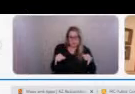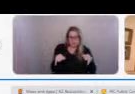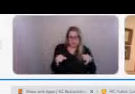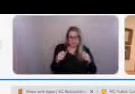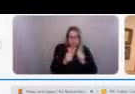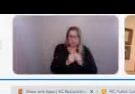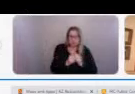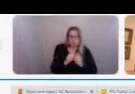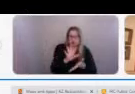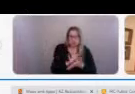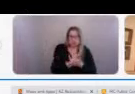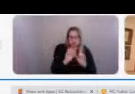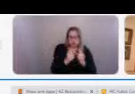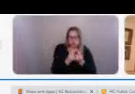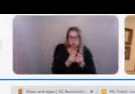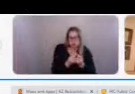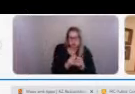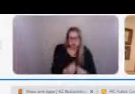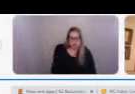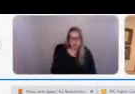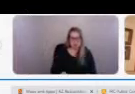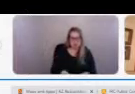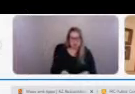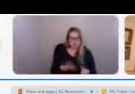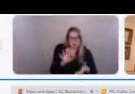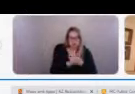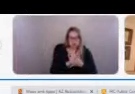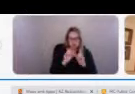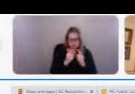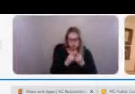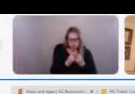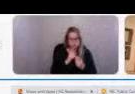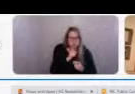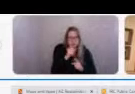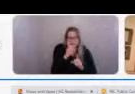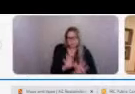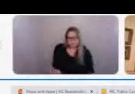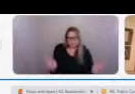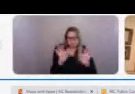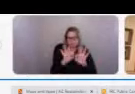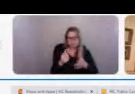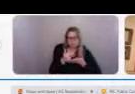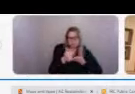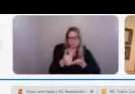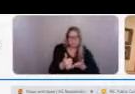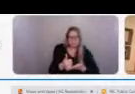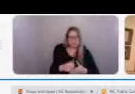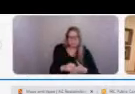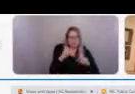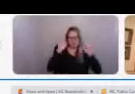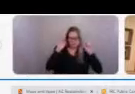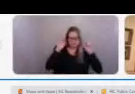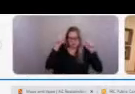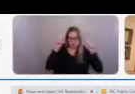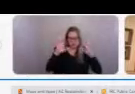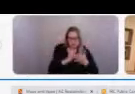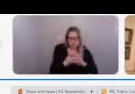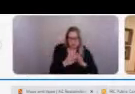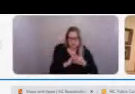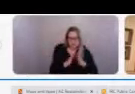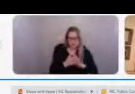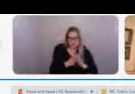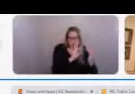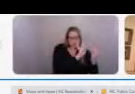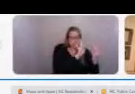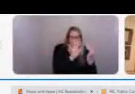school districts the school districts were very essential in helping to educate communities to reach out